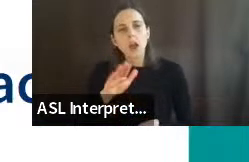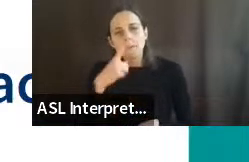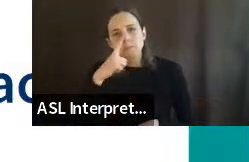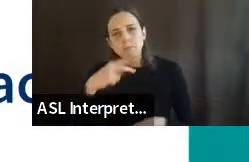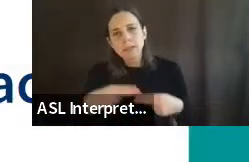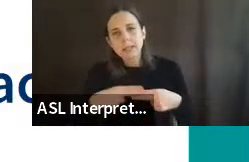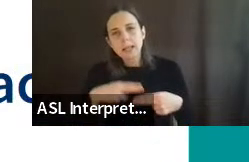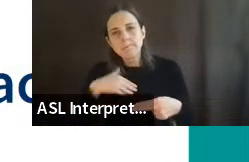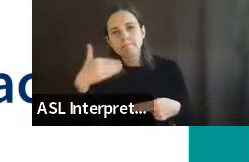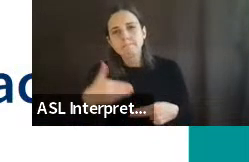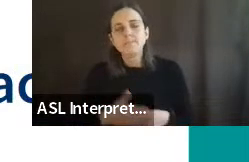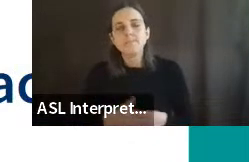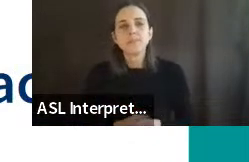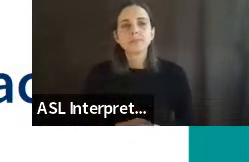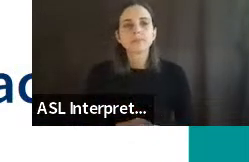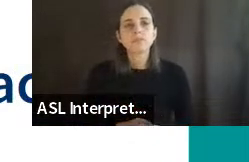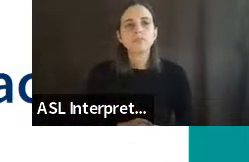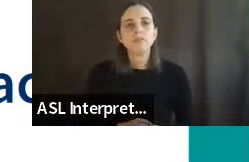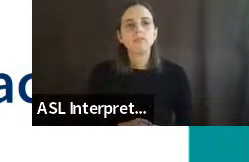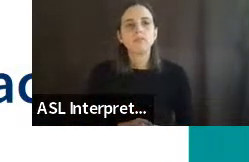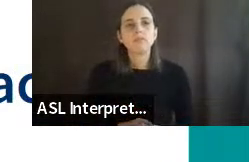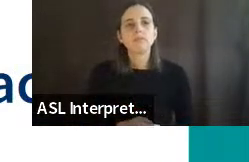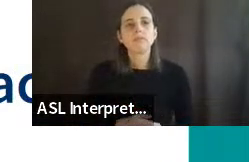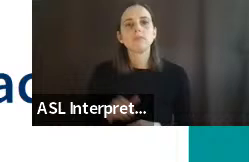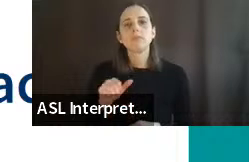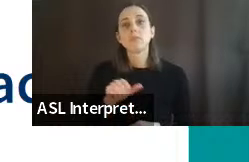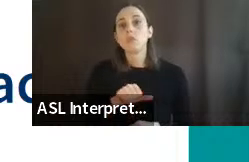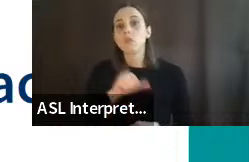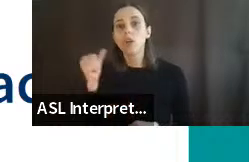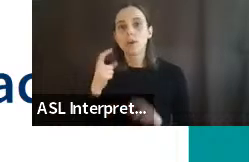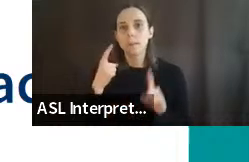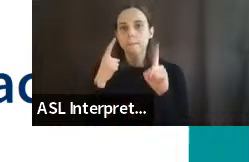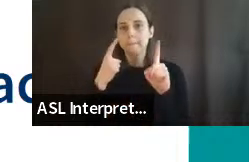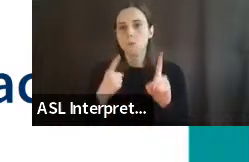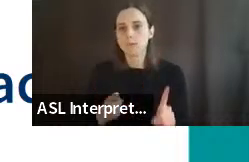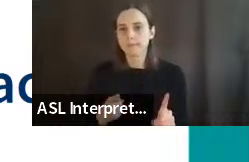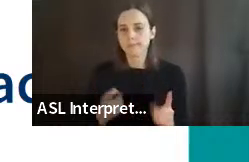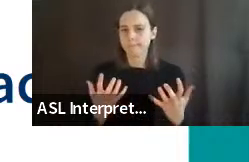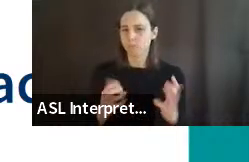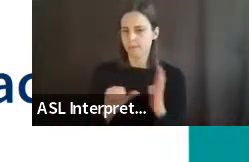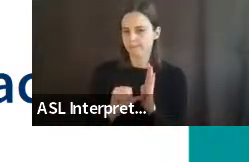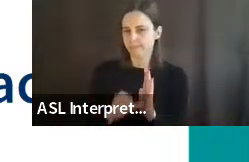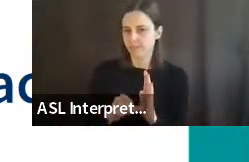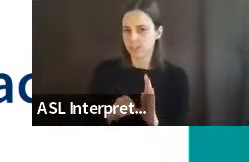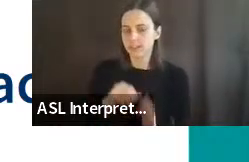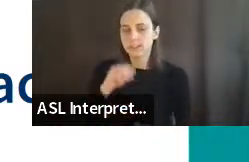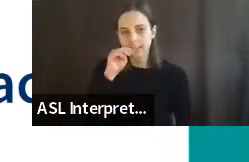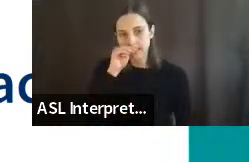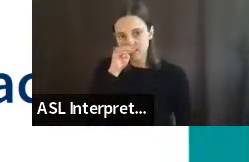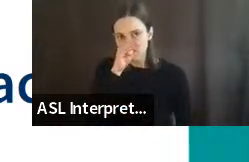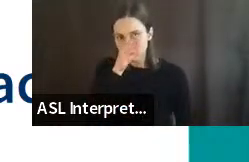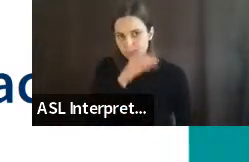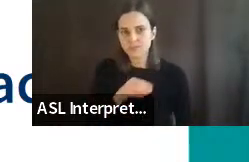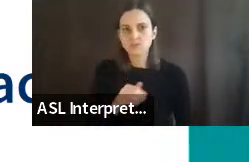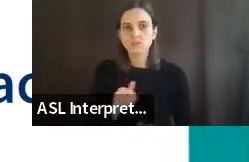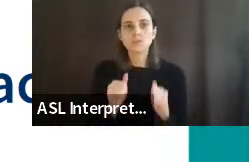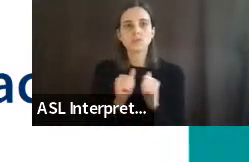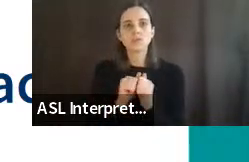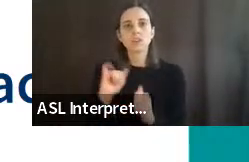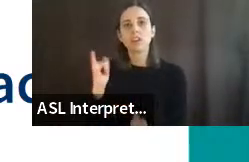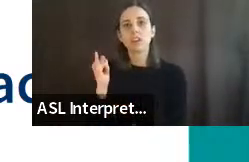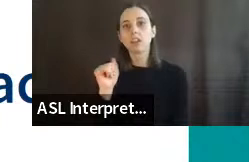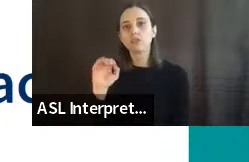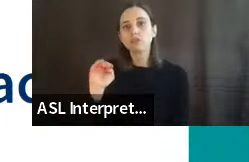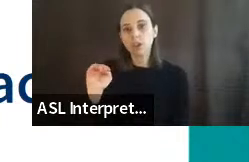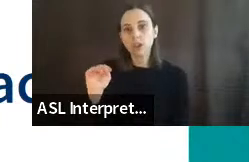the other key points that we wanted to make sure that when we went through the Jamboard and took a look